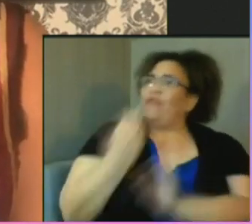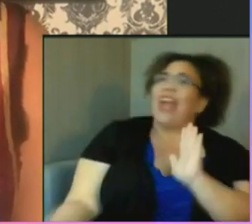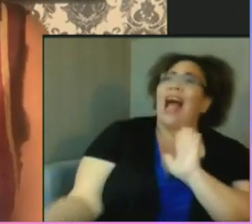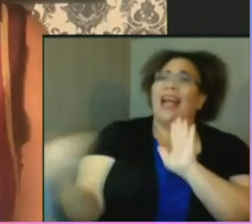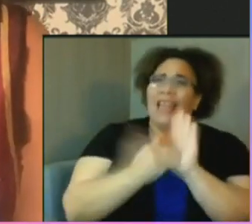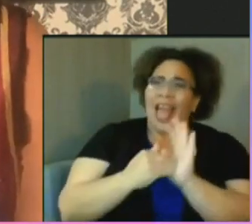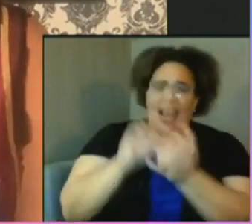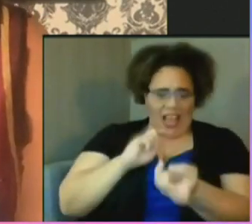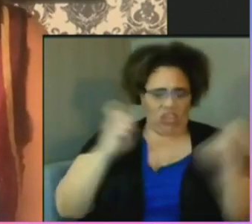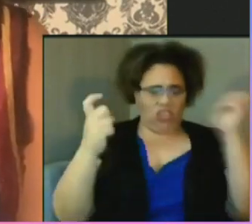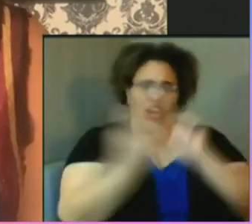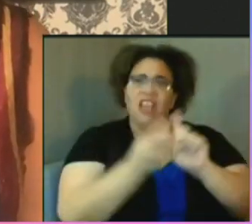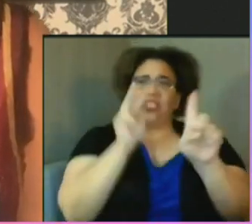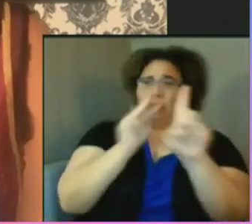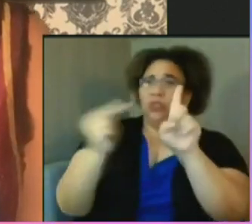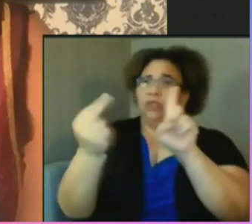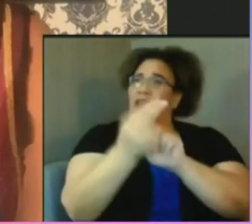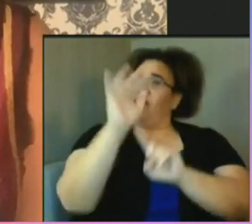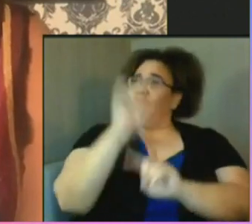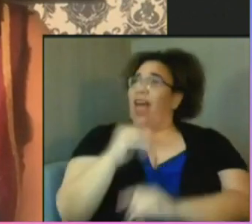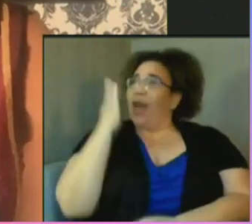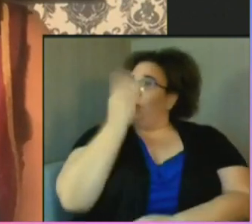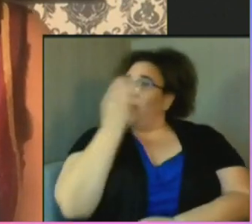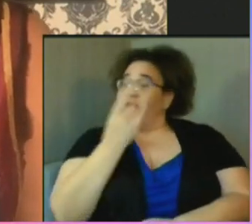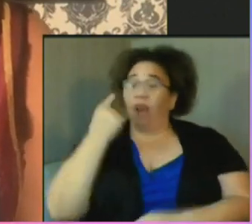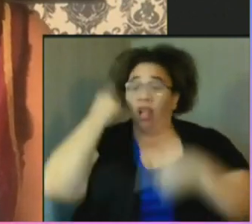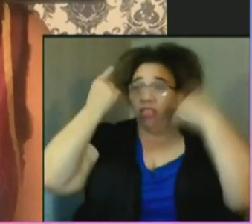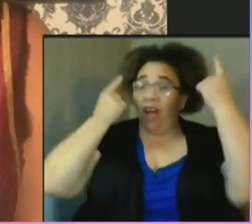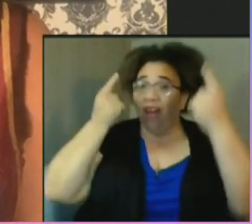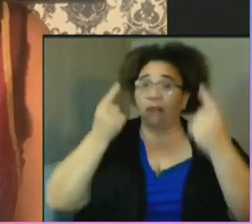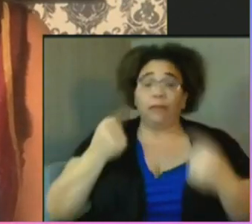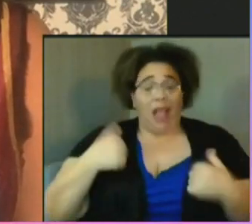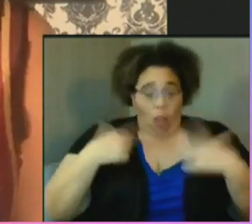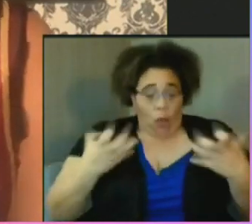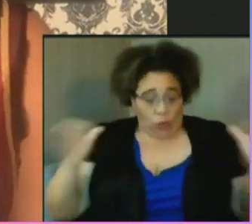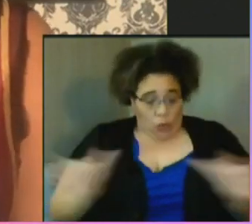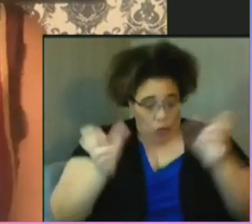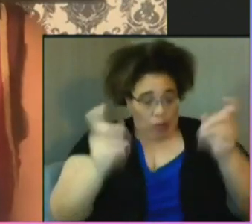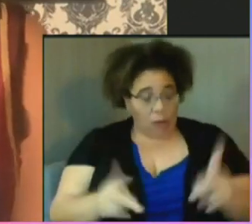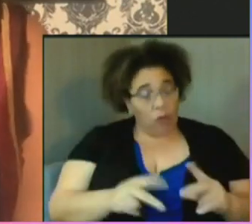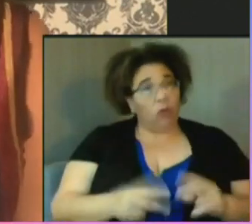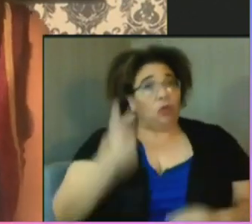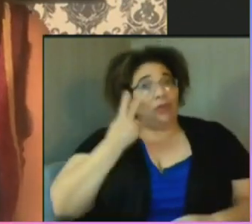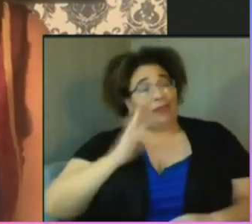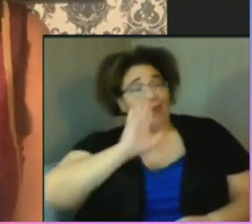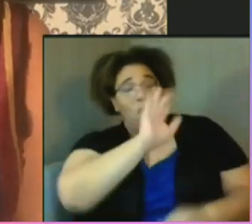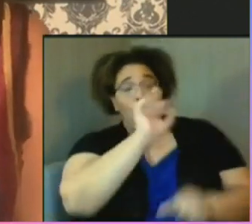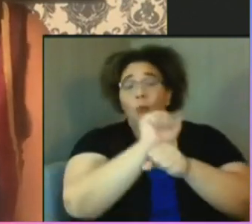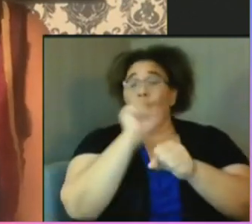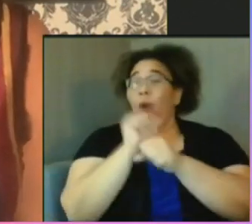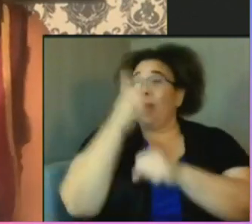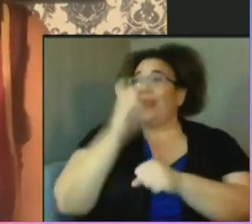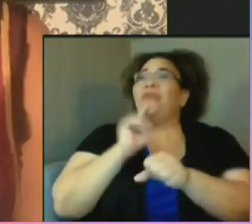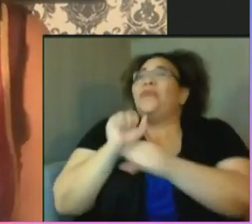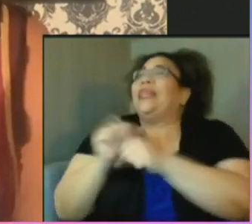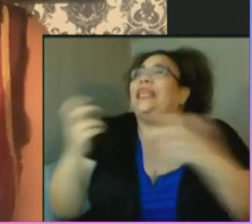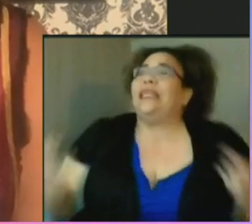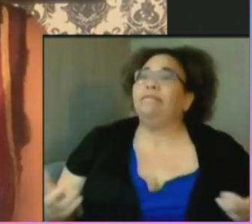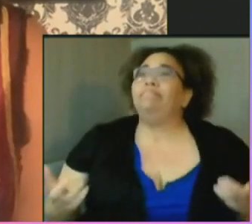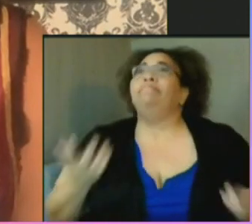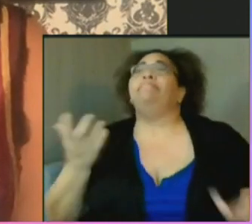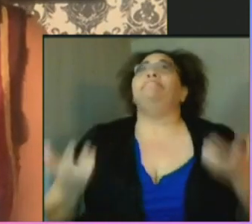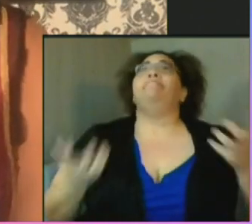I really want to encourage people to see your work because it's an example of art, not as something that's in museums, but really